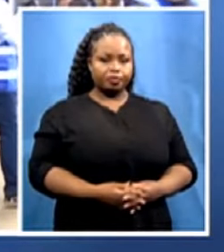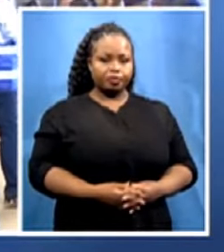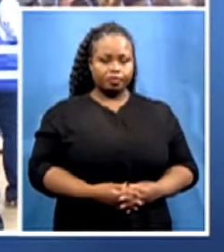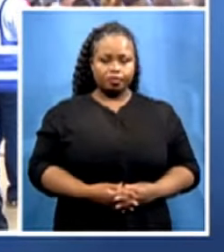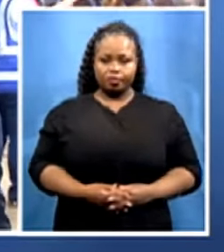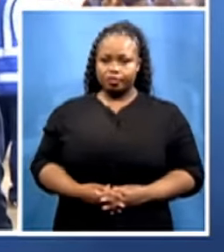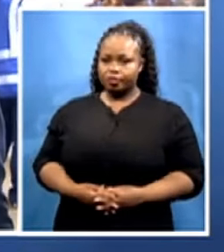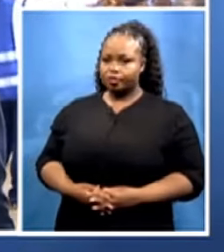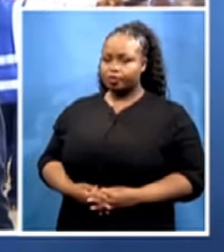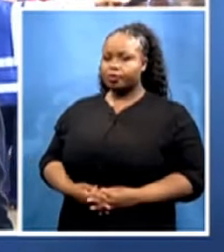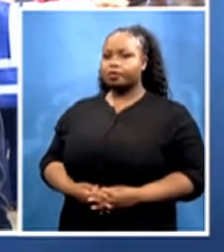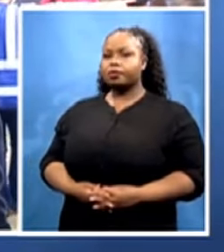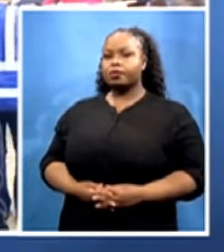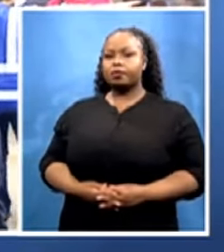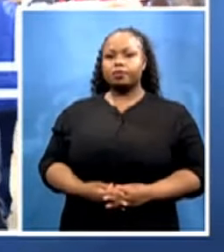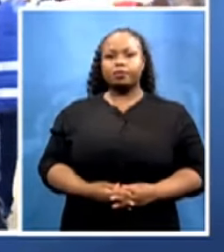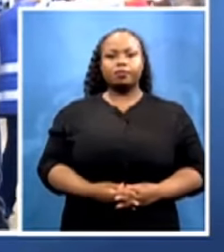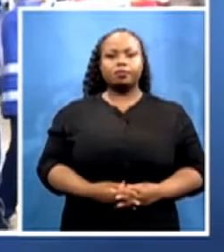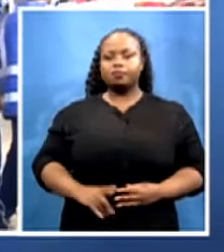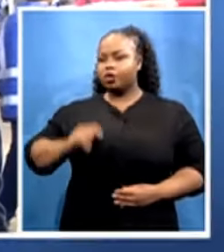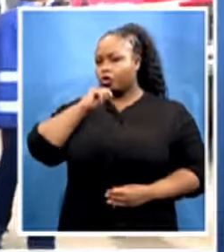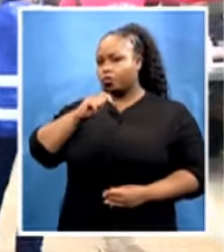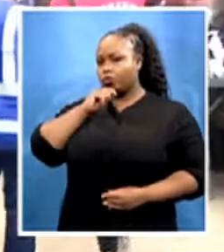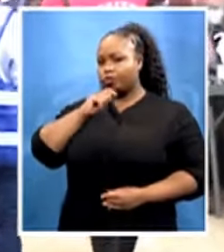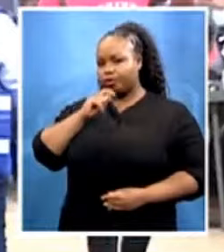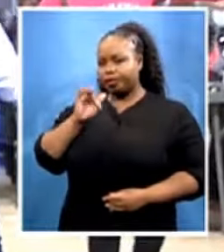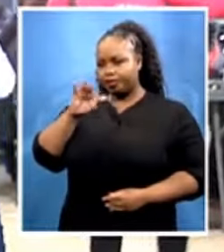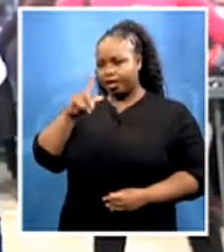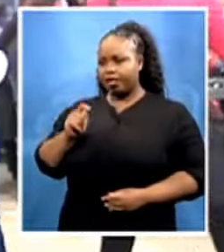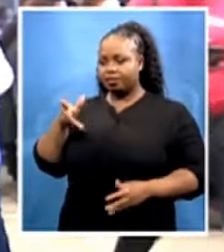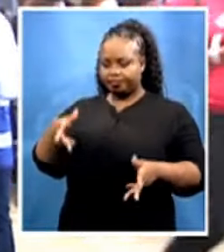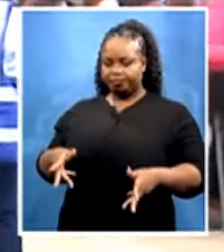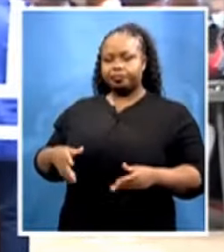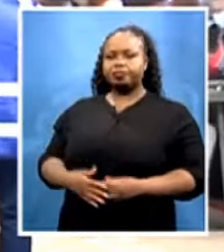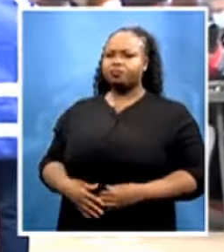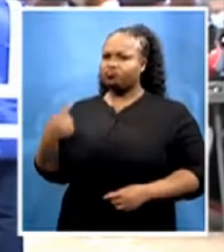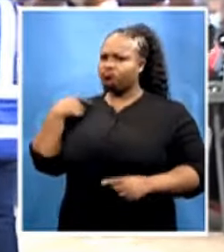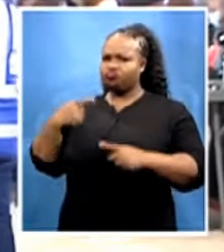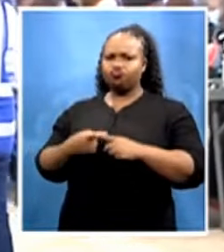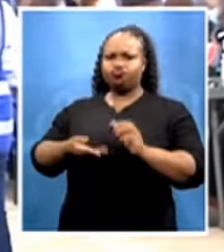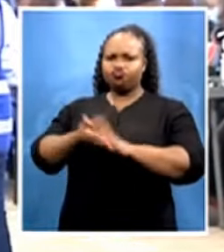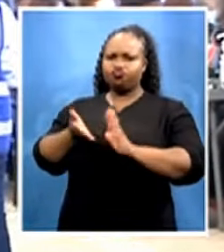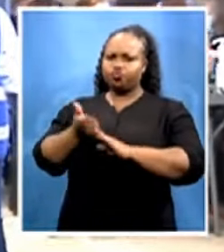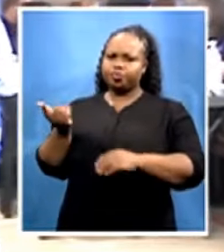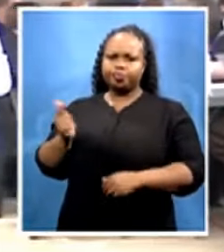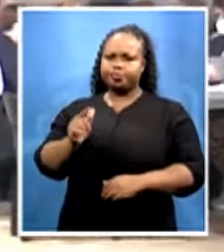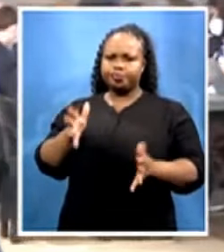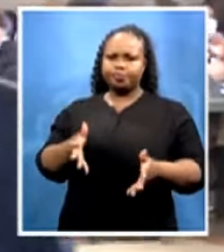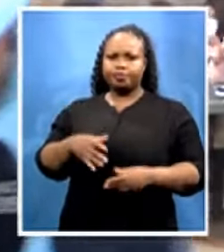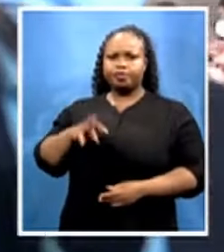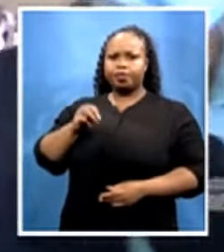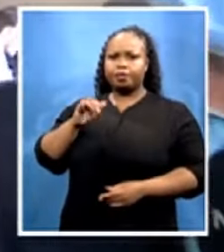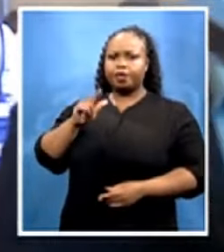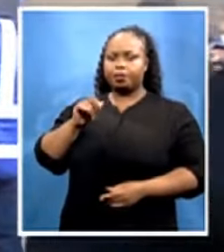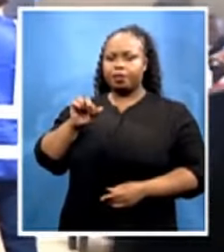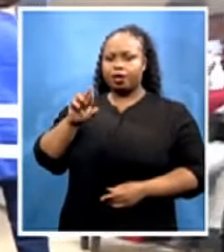Yeah, a very good morning to you, Blaine. So far, things are running smoothly here at the Mill Park Hospital. And as you can see, I'm just going to step out of